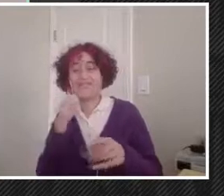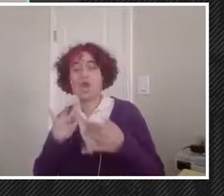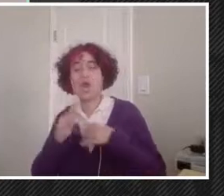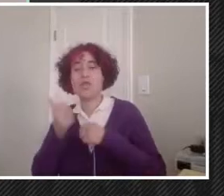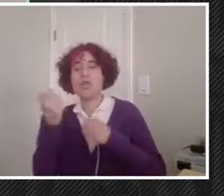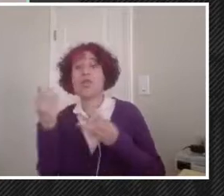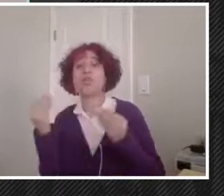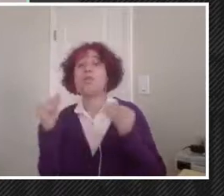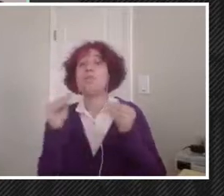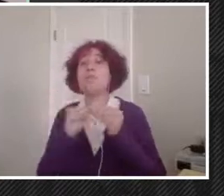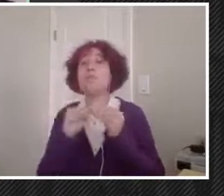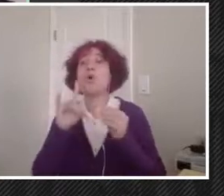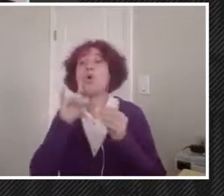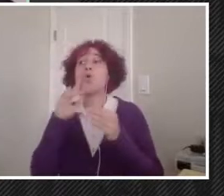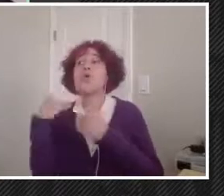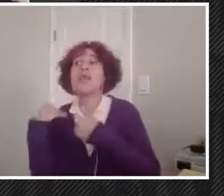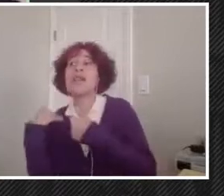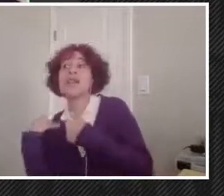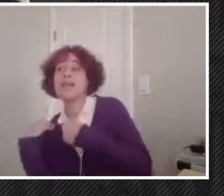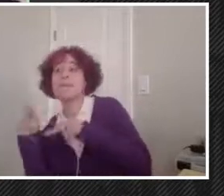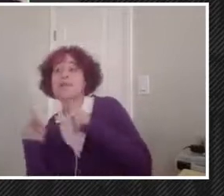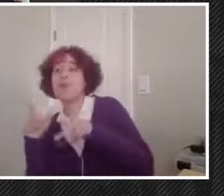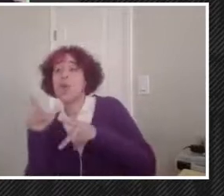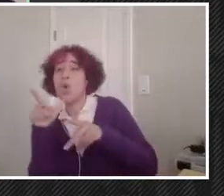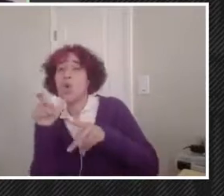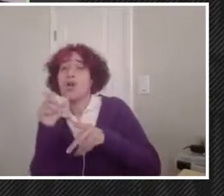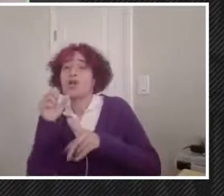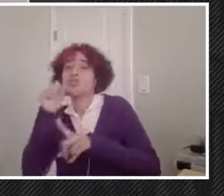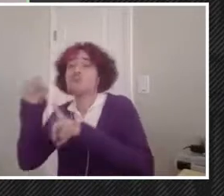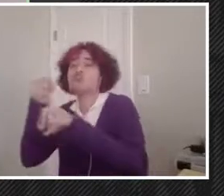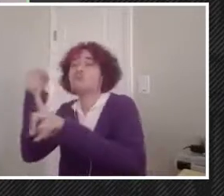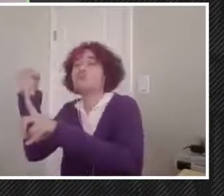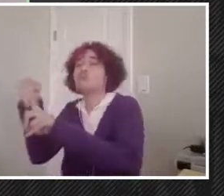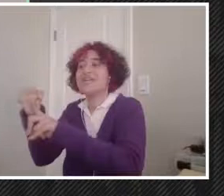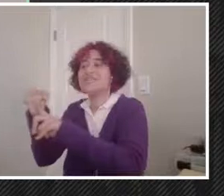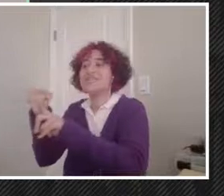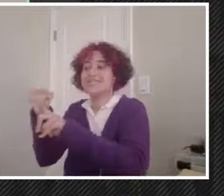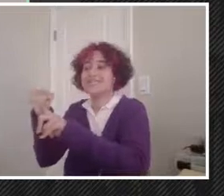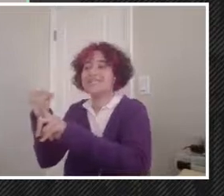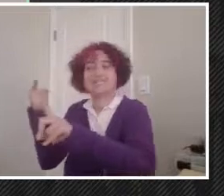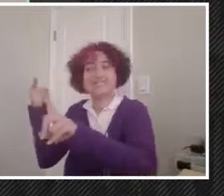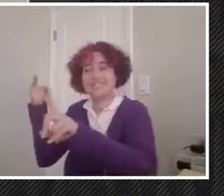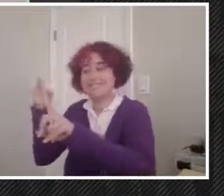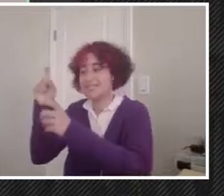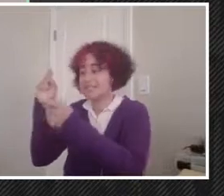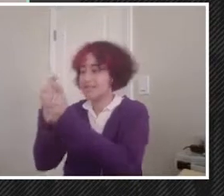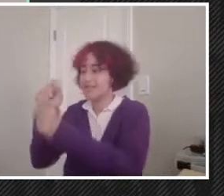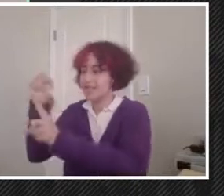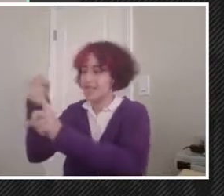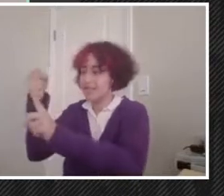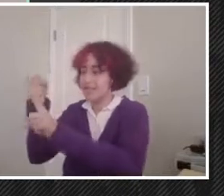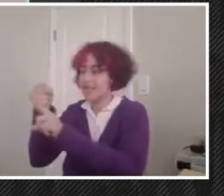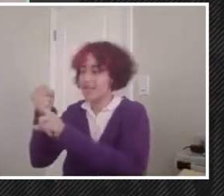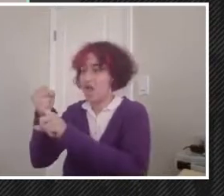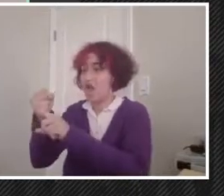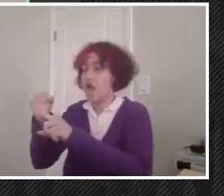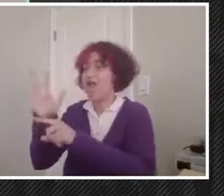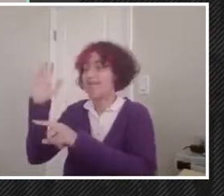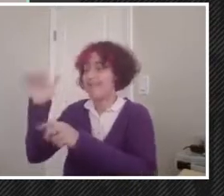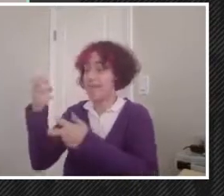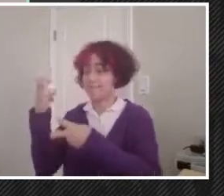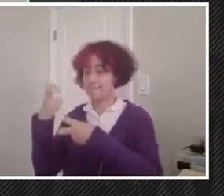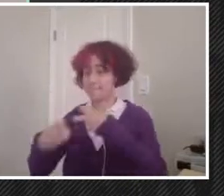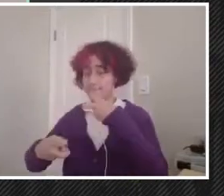who are directly impacted by that particular issue, I think